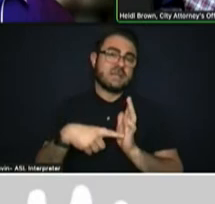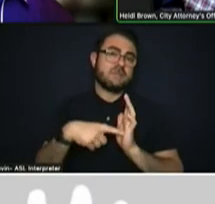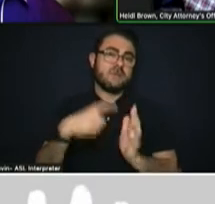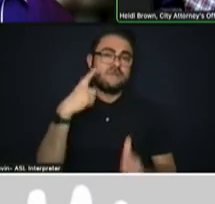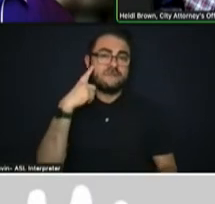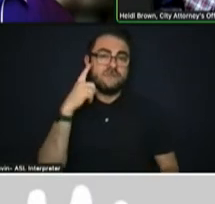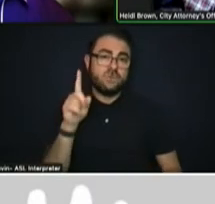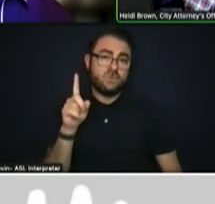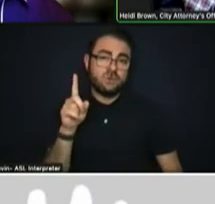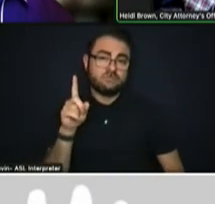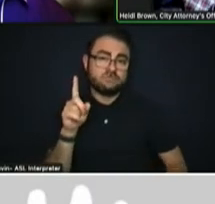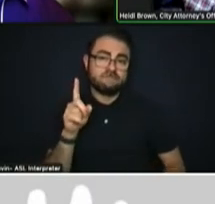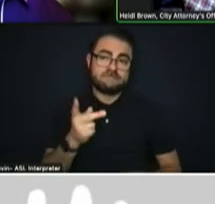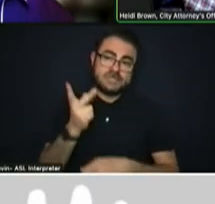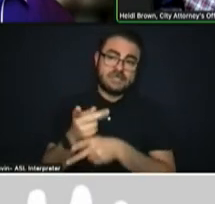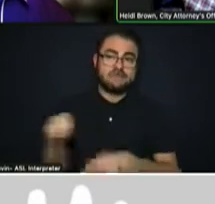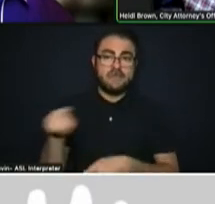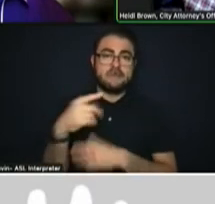where we would hold them accountable for that.